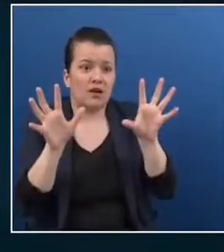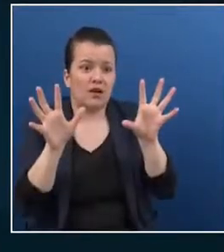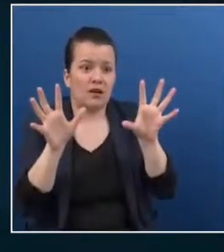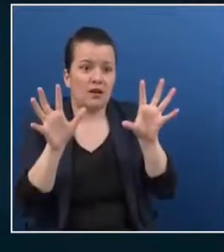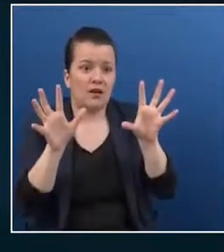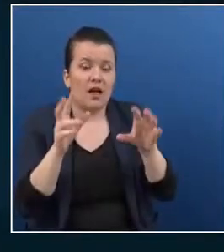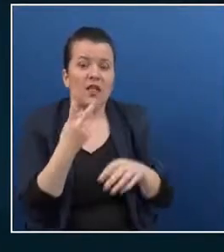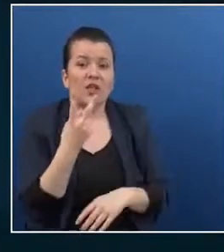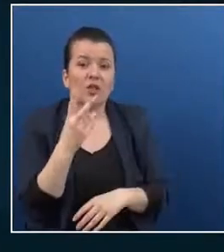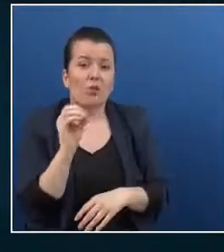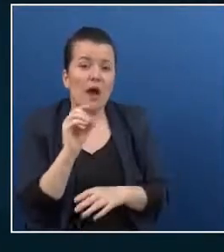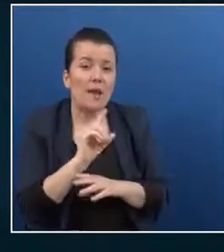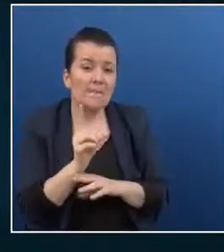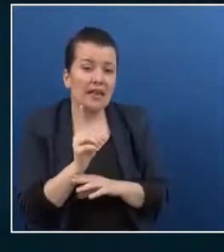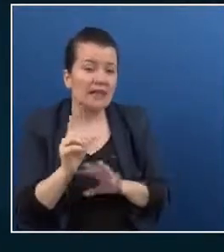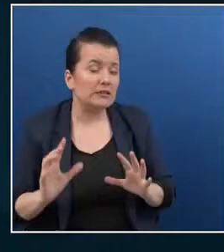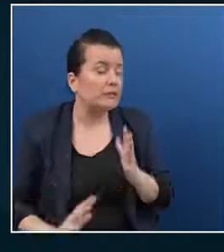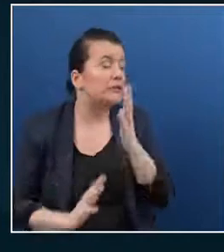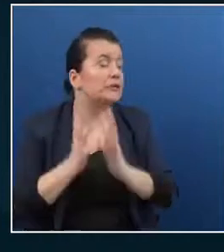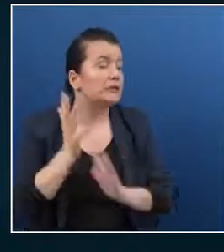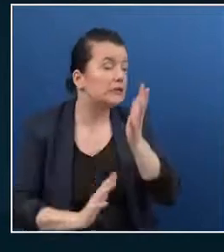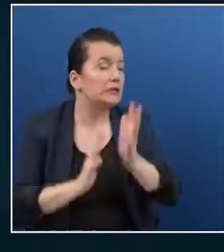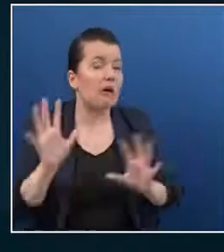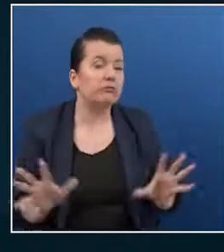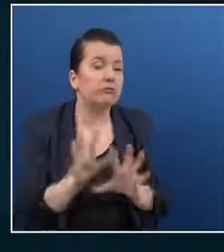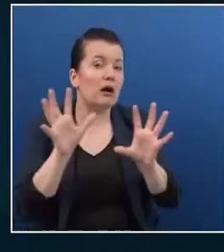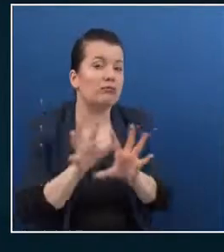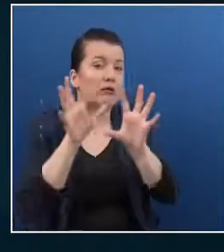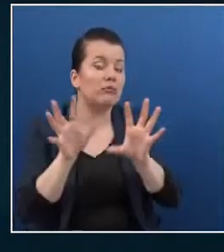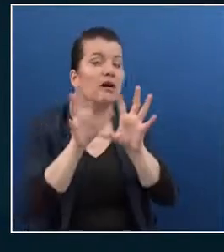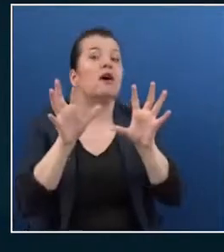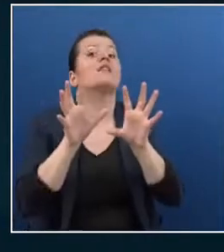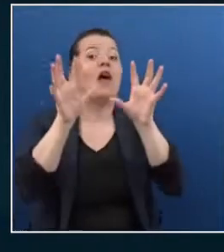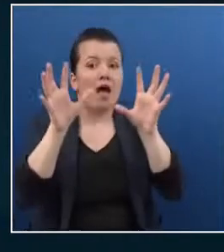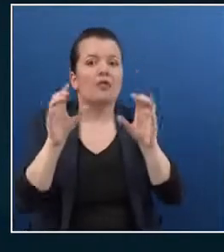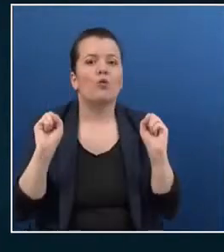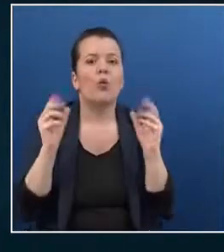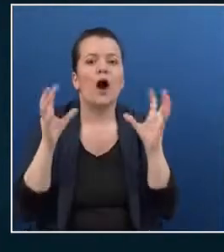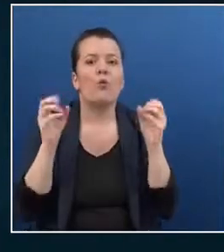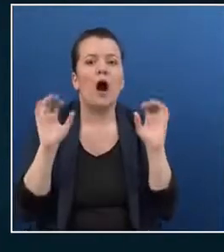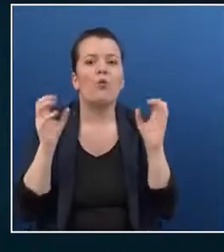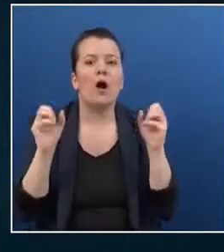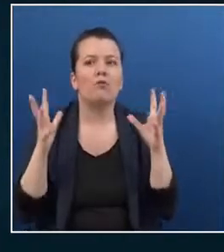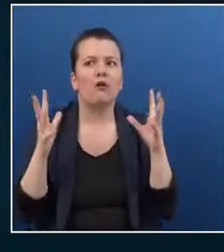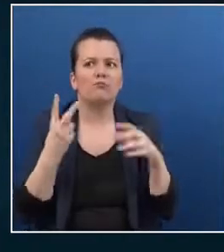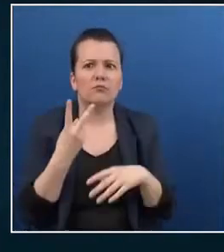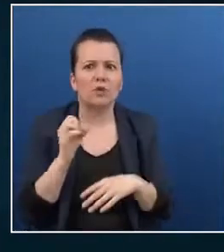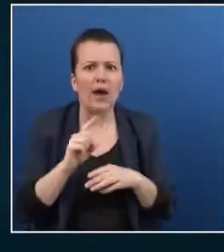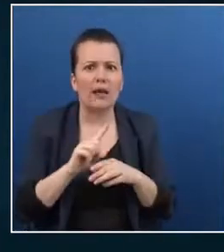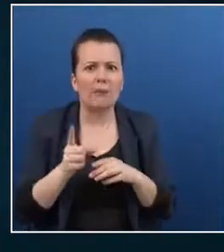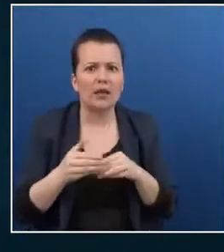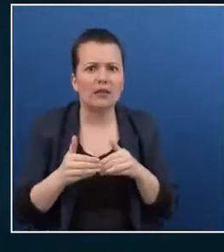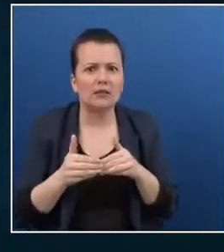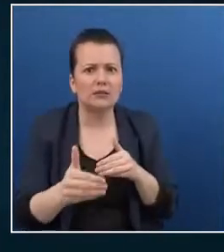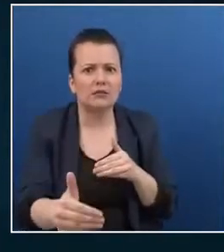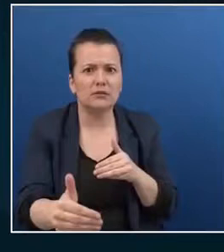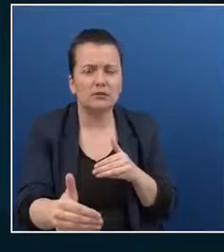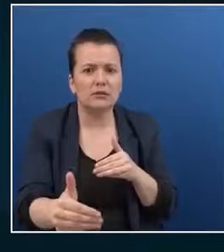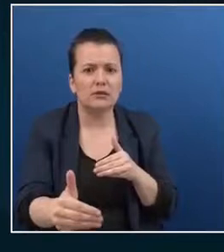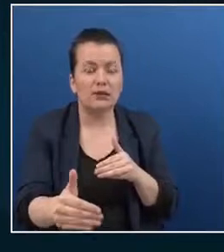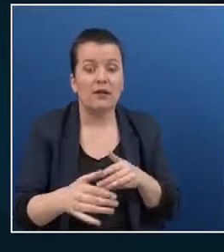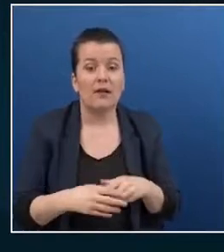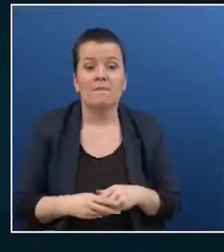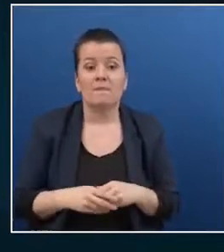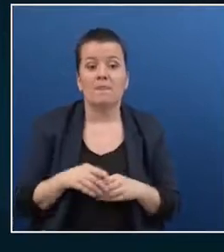off. And I went, what? And then he said, and by the way, that fire was as far away from you